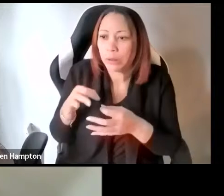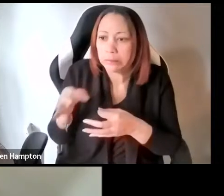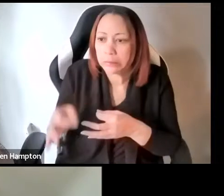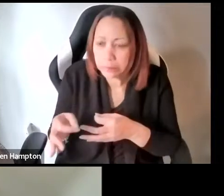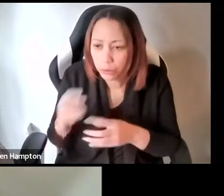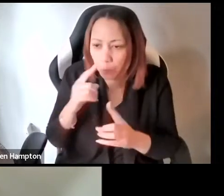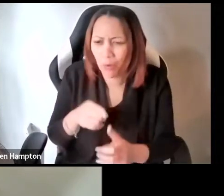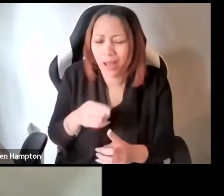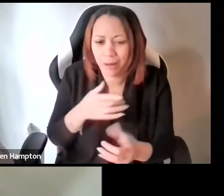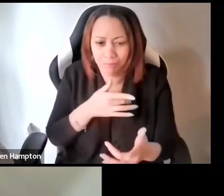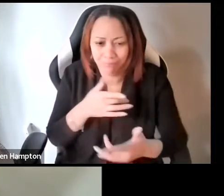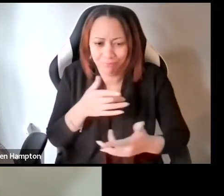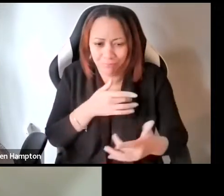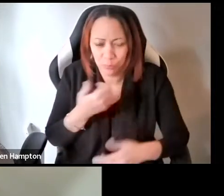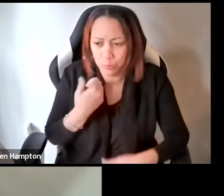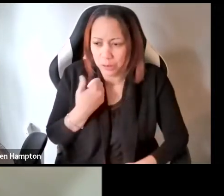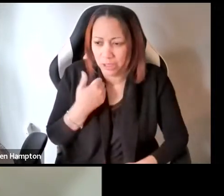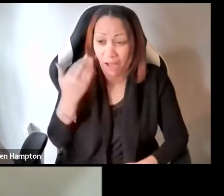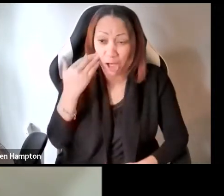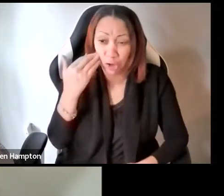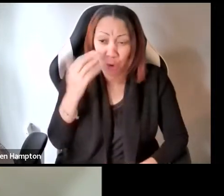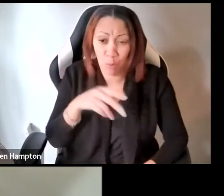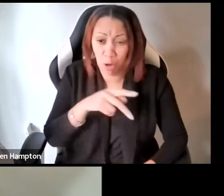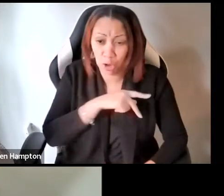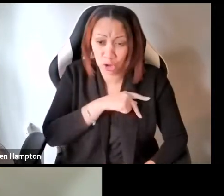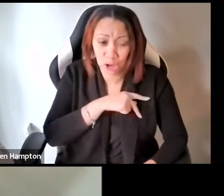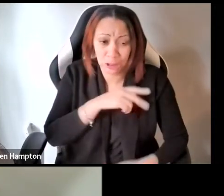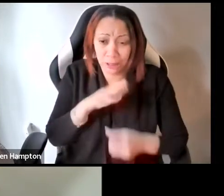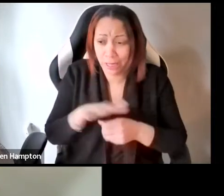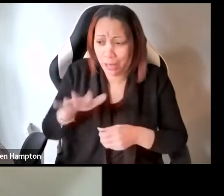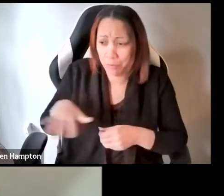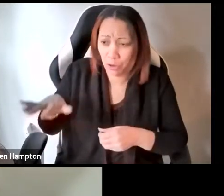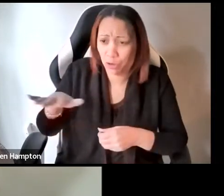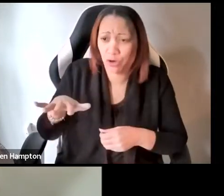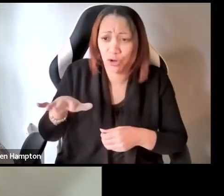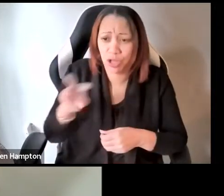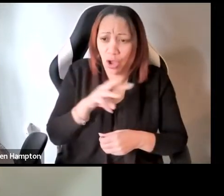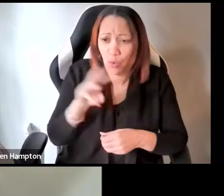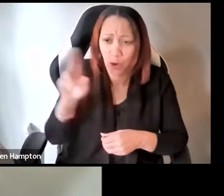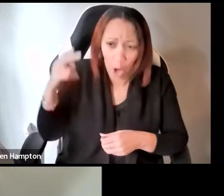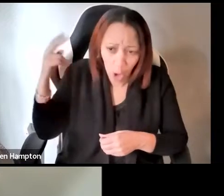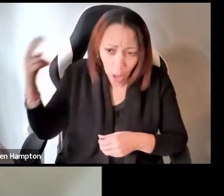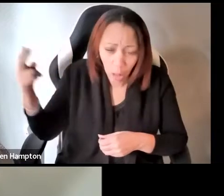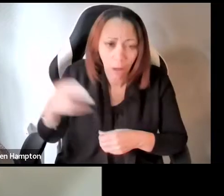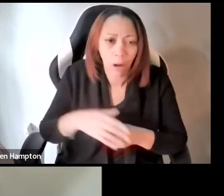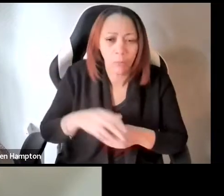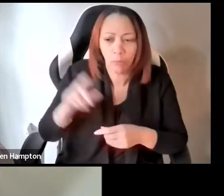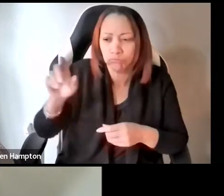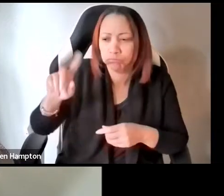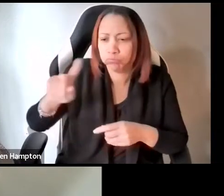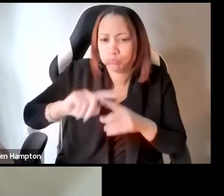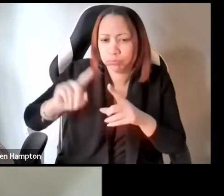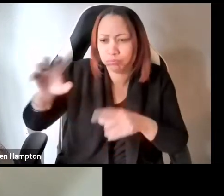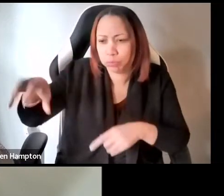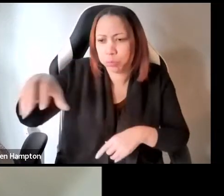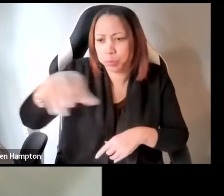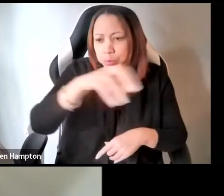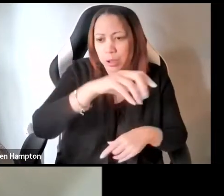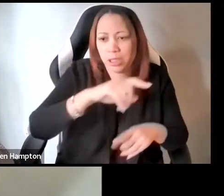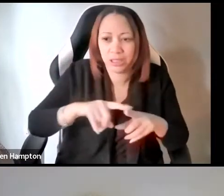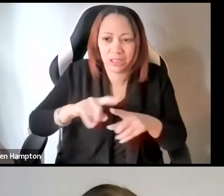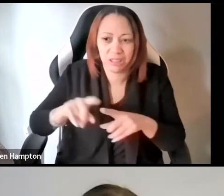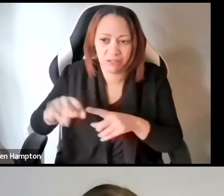about that because I personally know of neighbors, especially in West Harlem and all over in some of the areas that you've